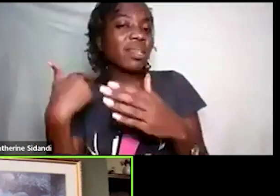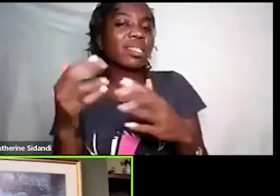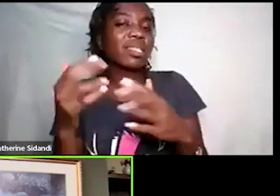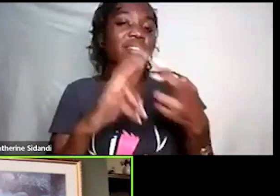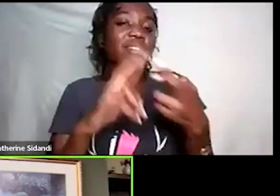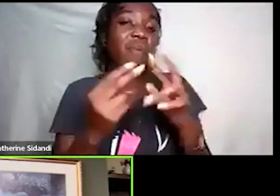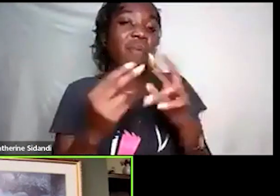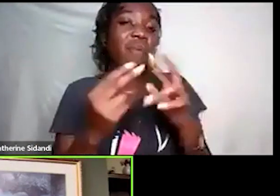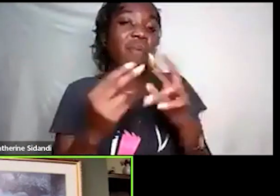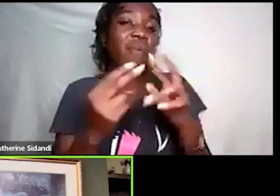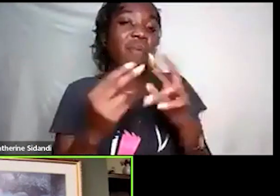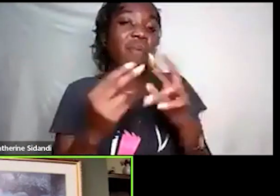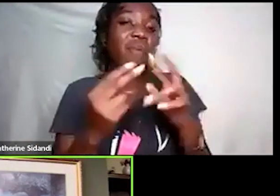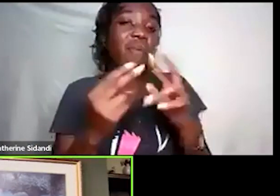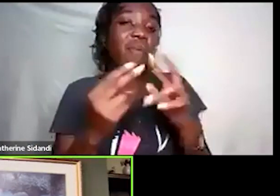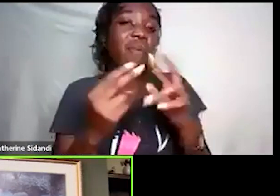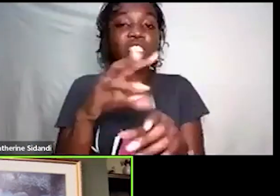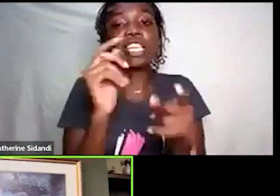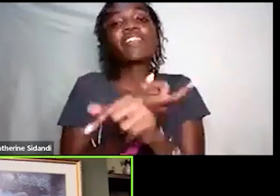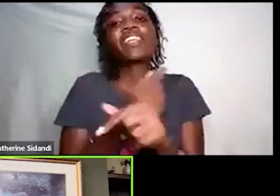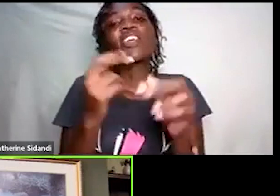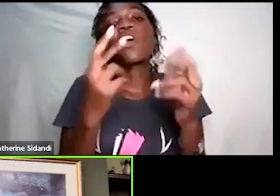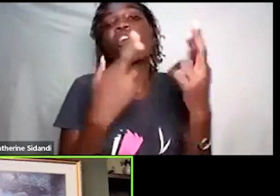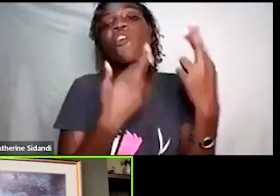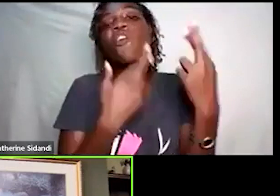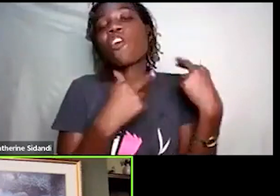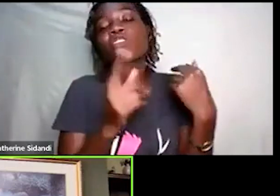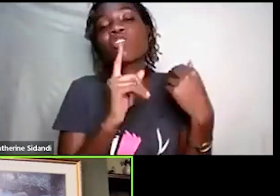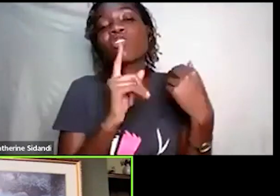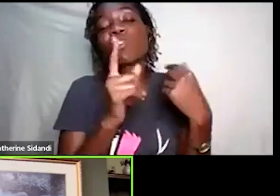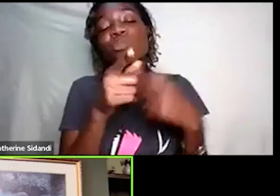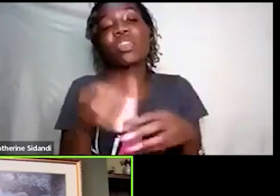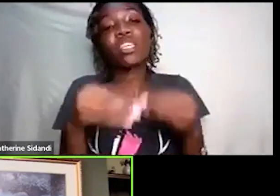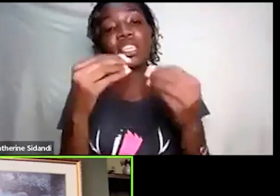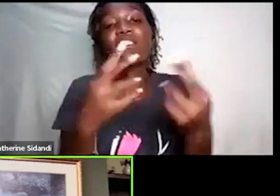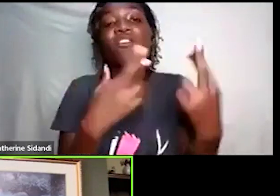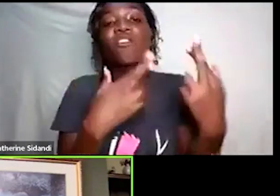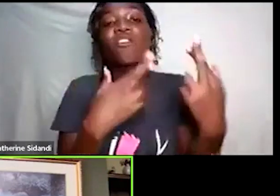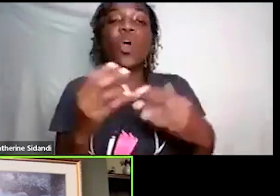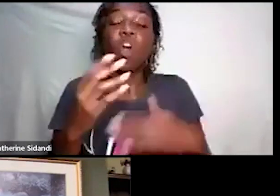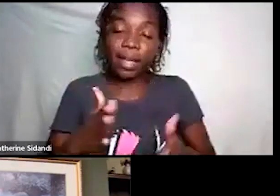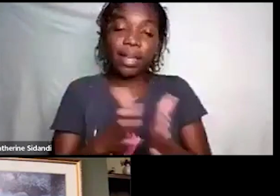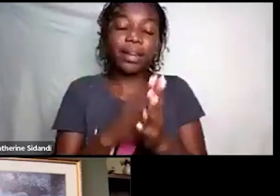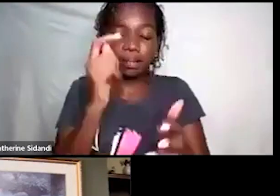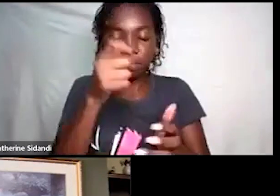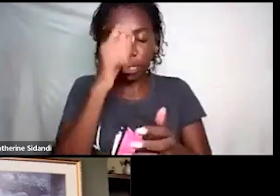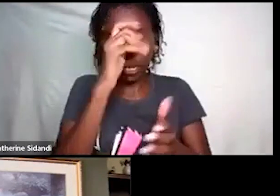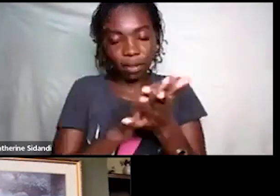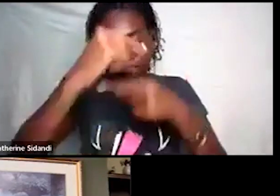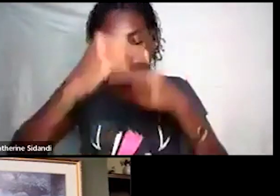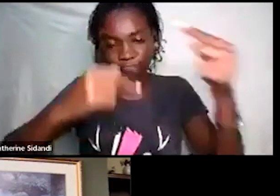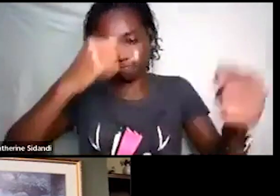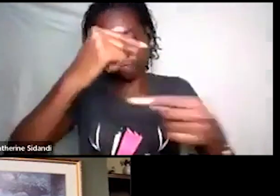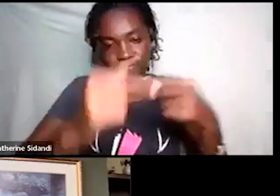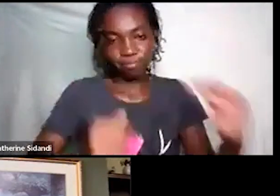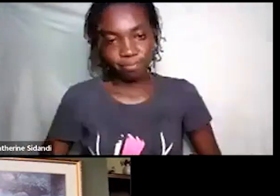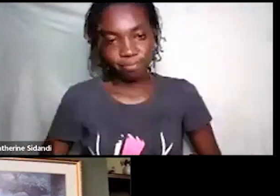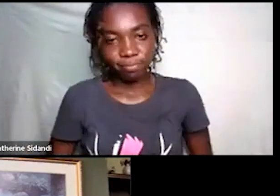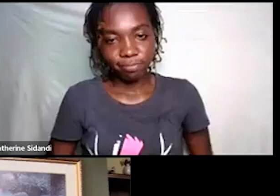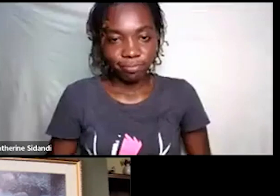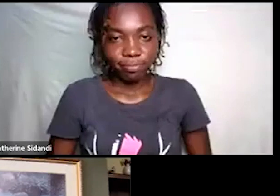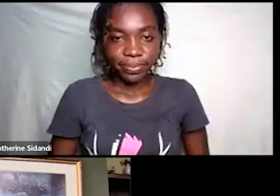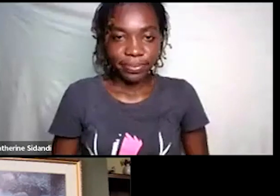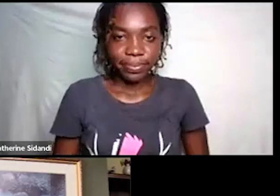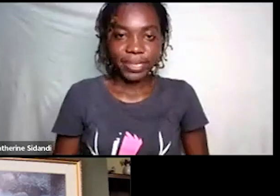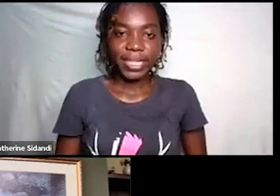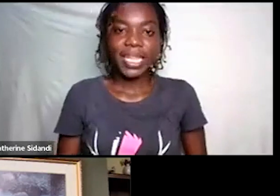different role. Give them the role with honor and respect and move on. I like the comment by Monica who says, love is blind